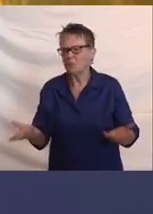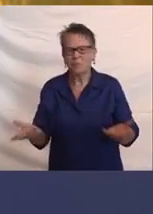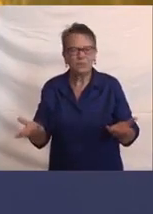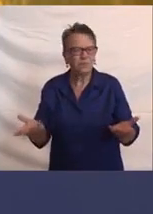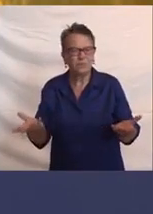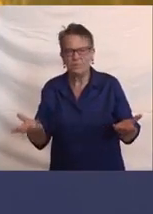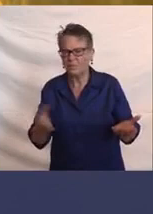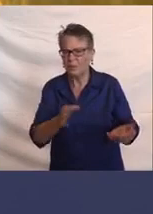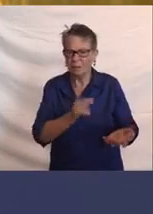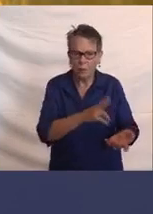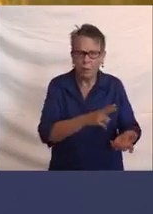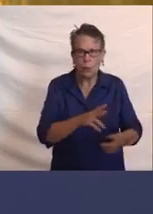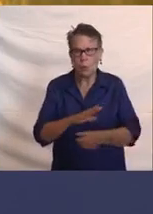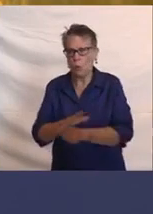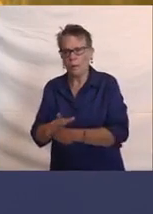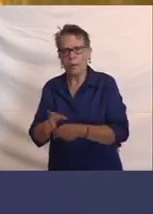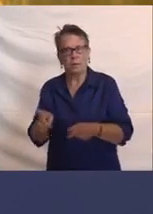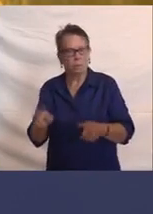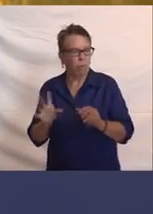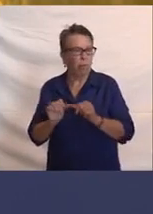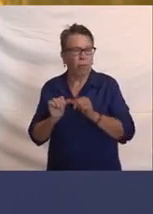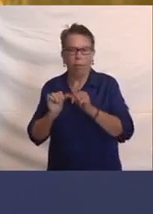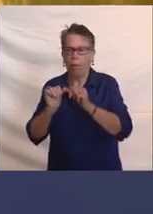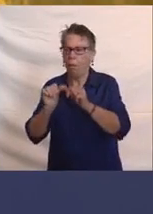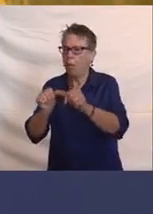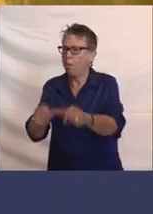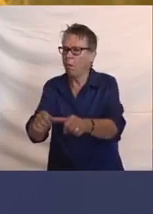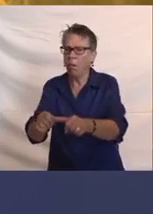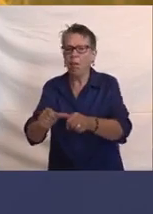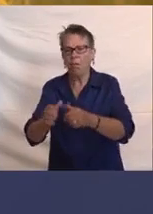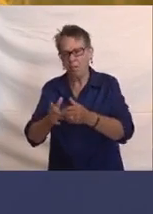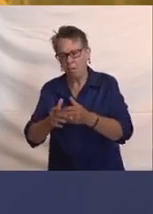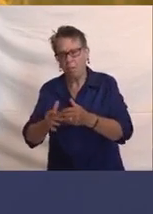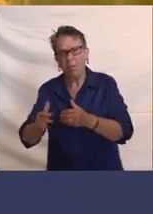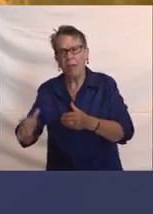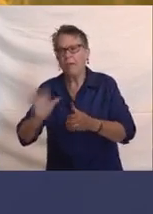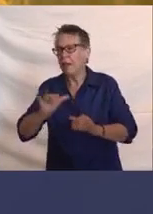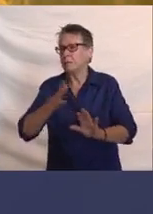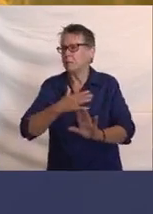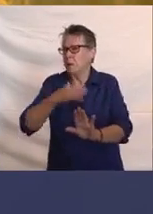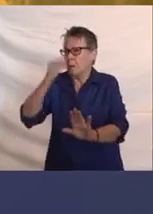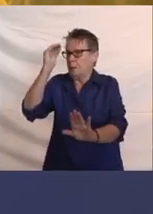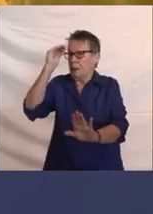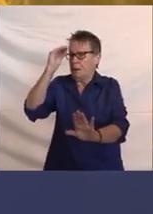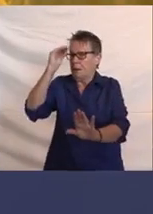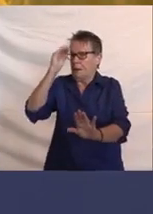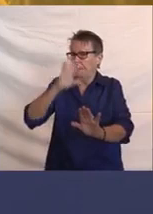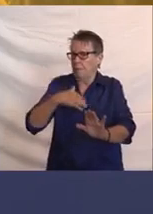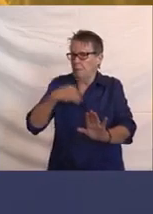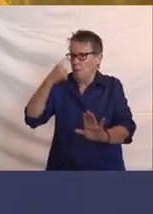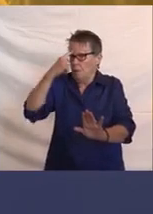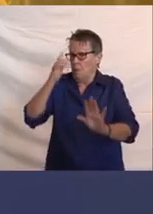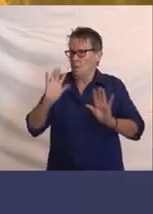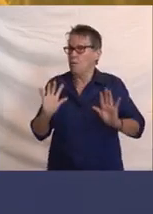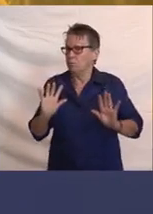going to be with us. That's my opinion. I don't know how you all. To be determined on where you get